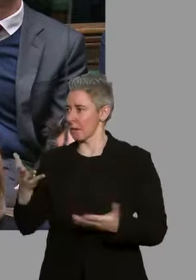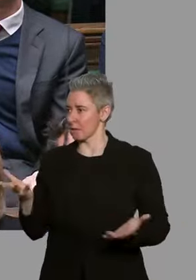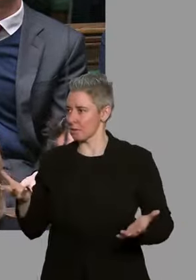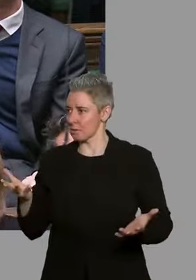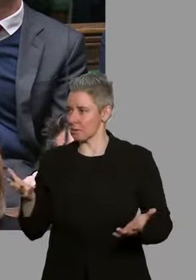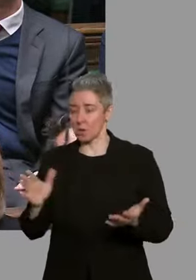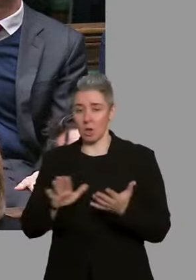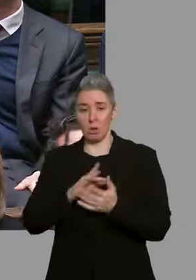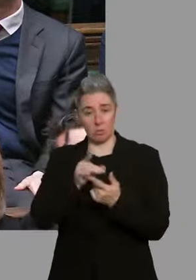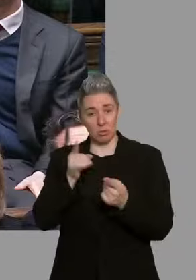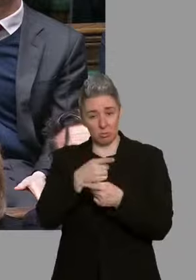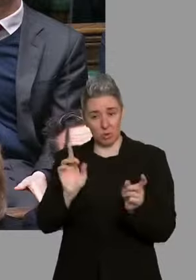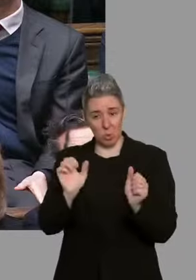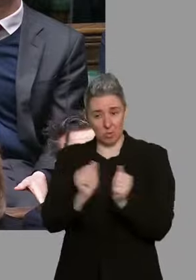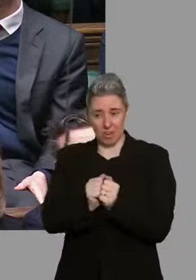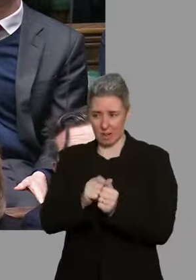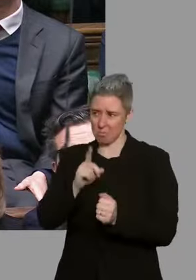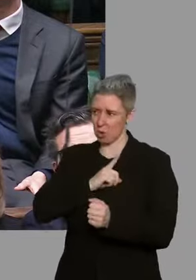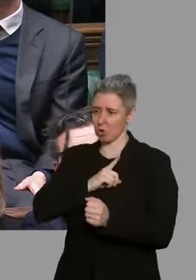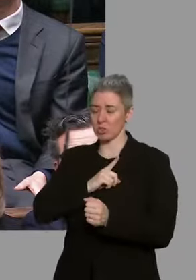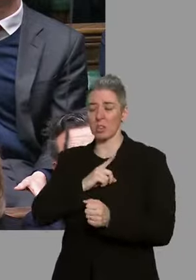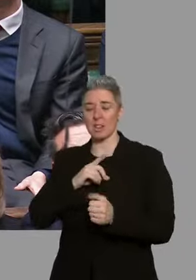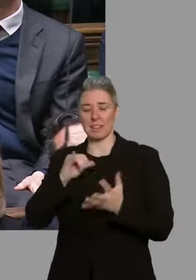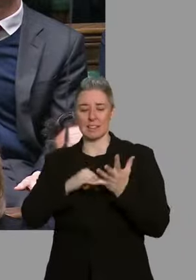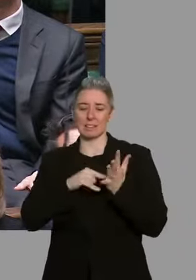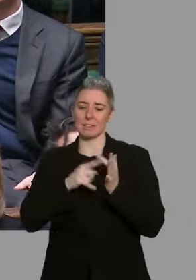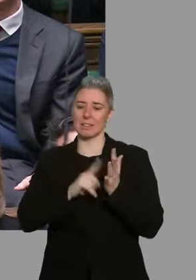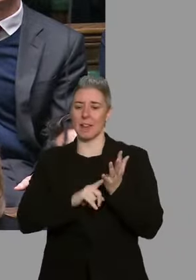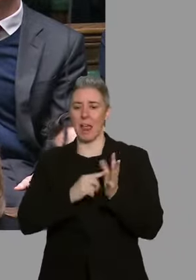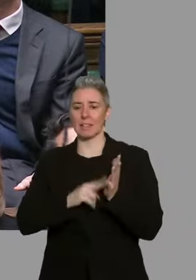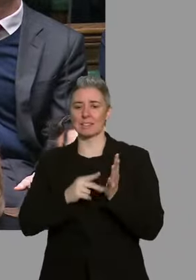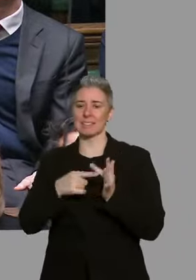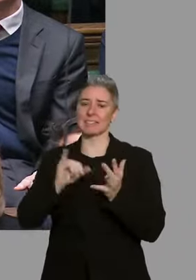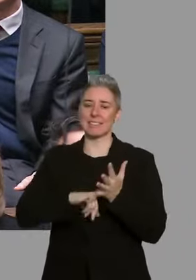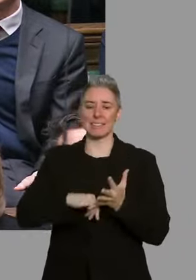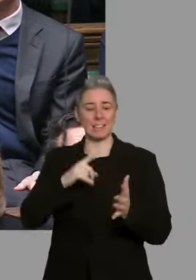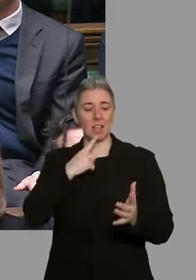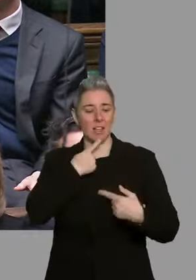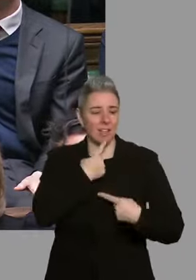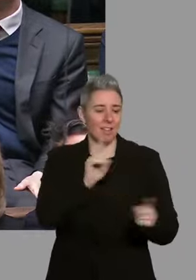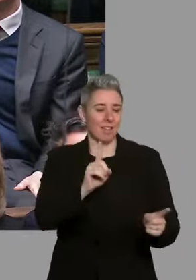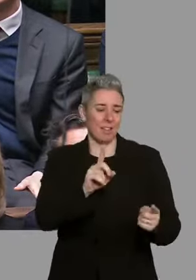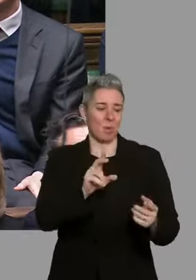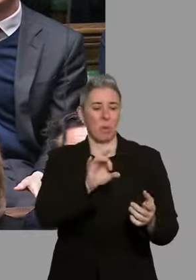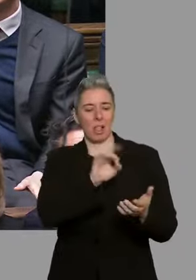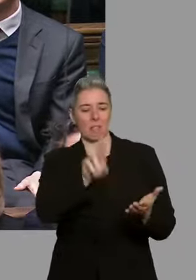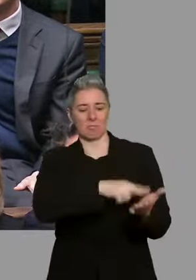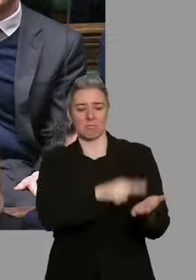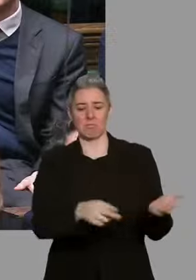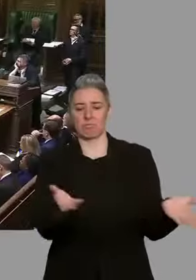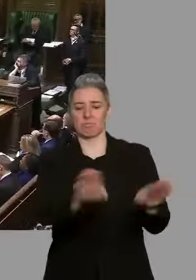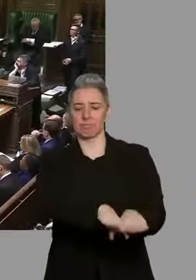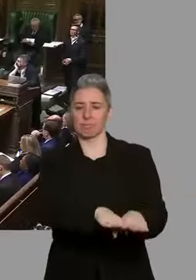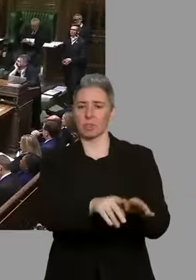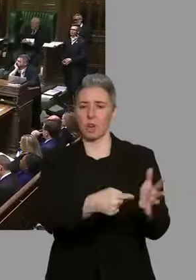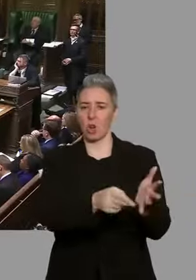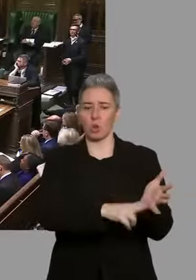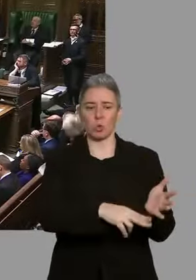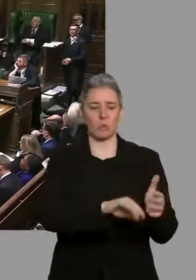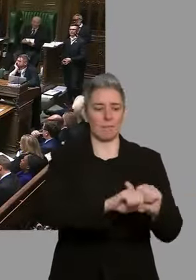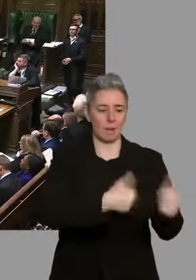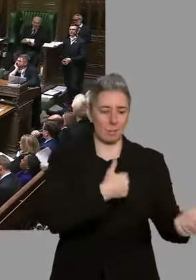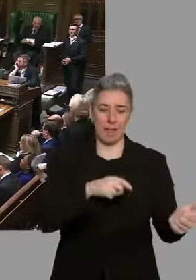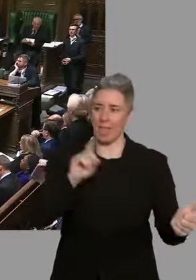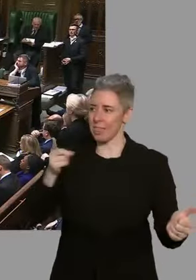by our town. Stay put for good, or until an alternative is found to ensure Luton's manufacturing history is also our future.